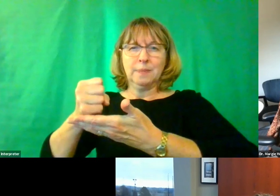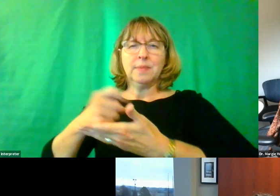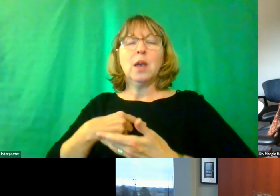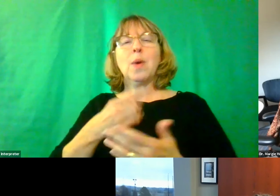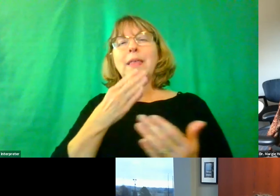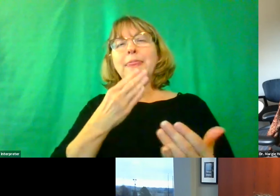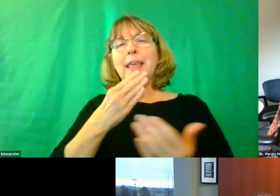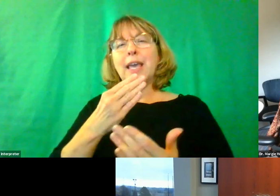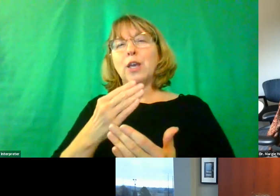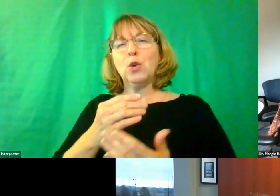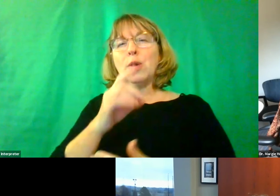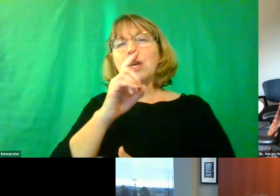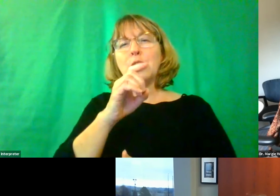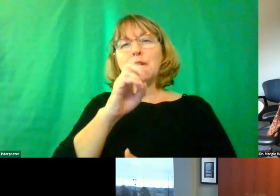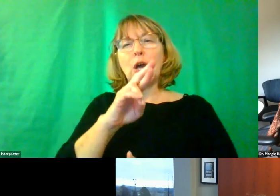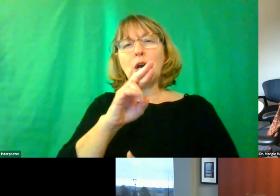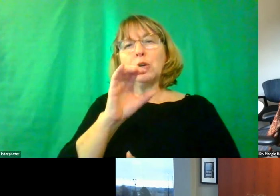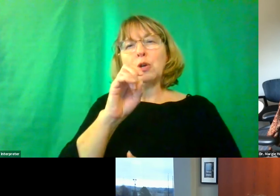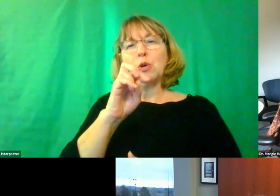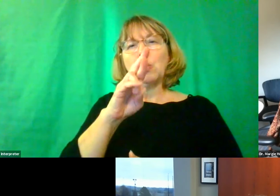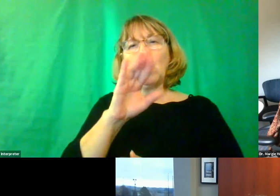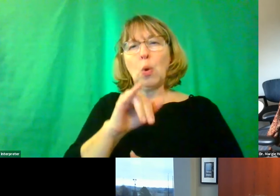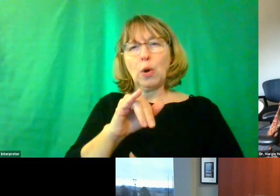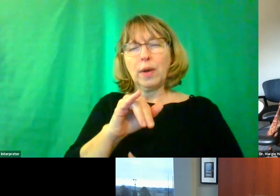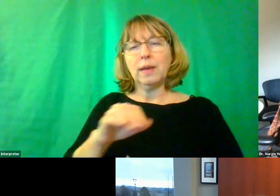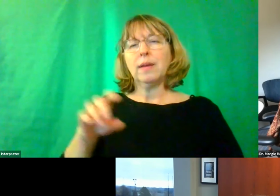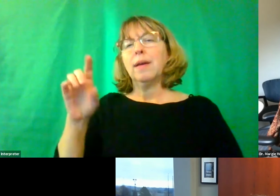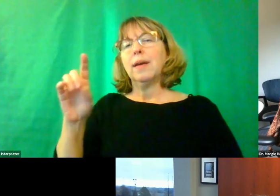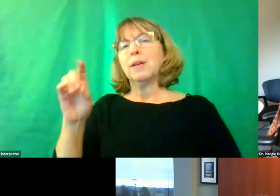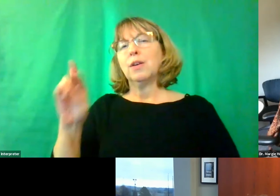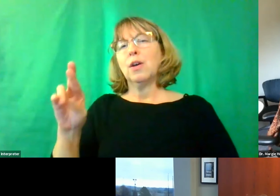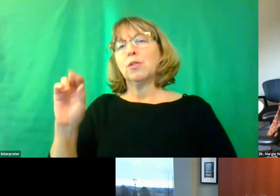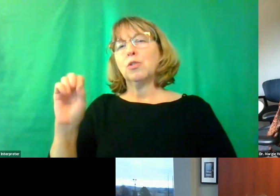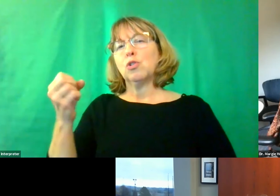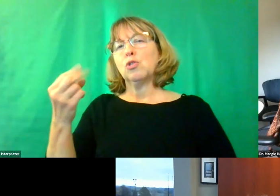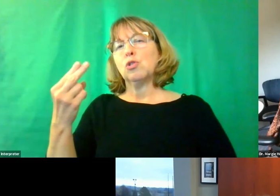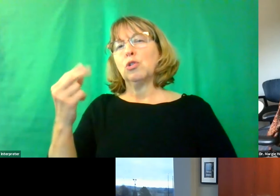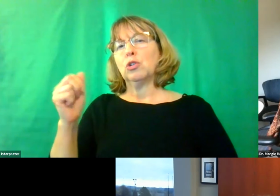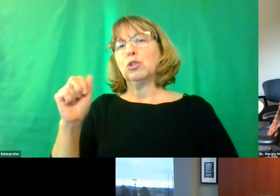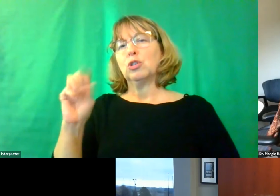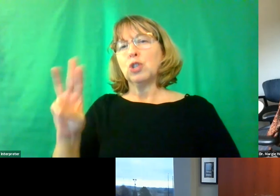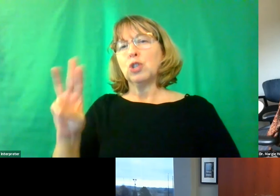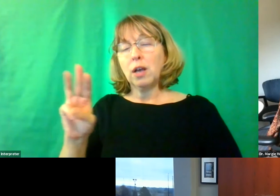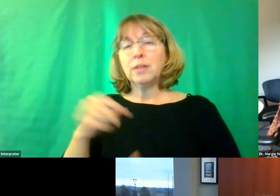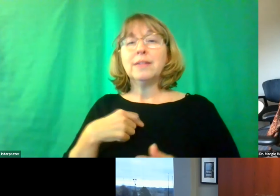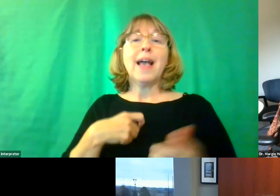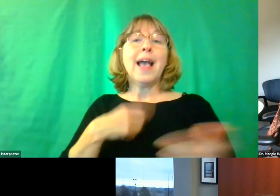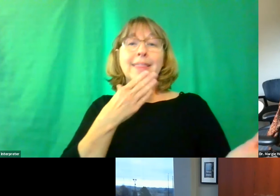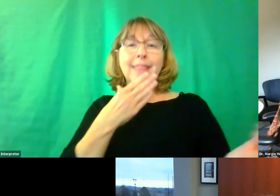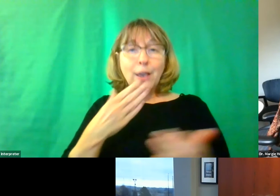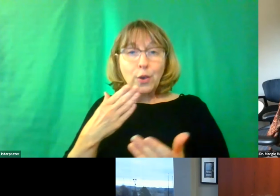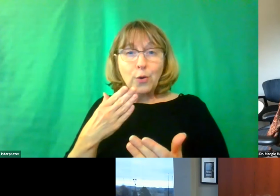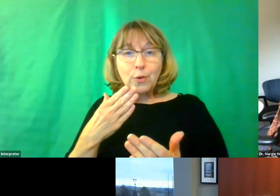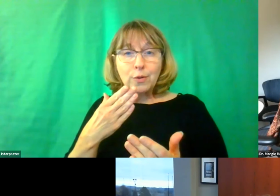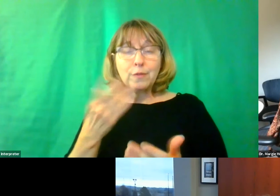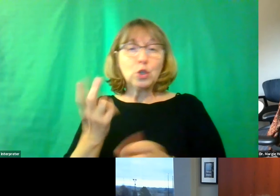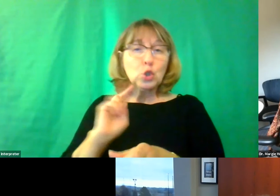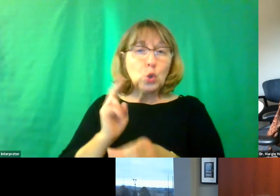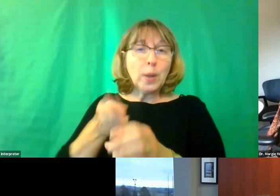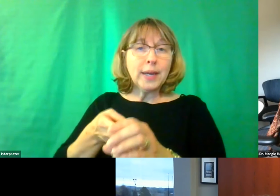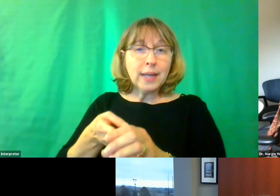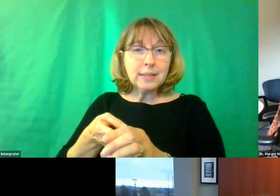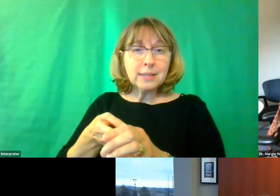Corey Slechta and Dr. Shaw for their presentations in this Med Talk today. I also want to thank all of you for joining us. Please watch for a survey